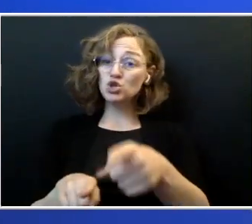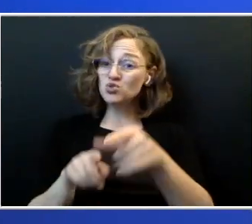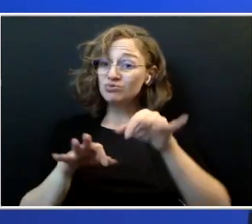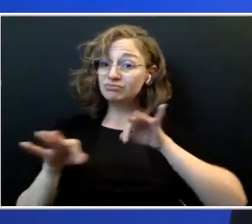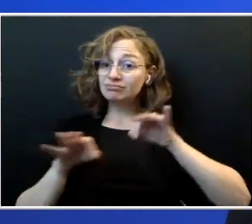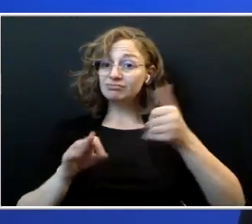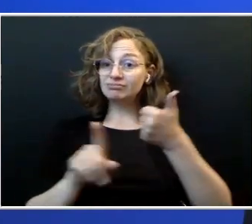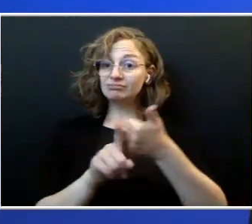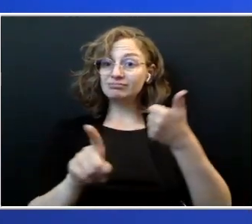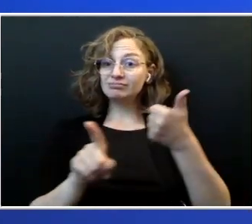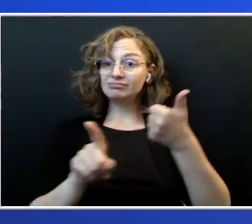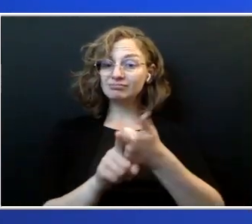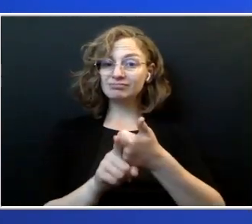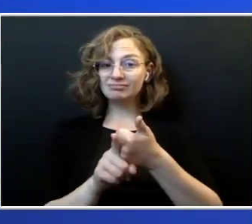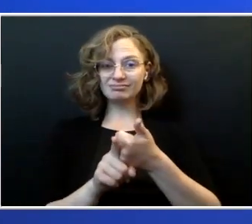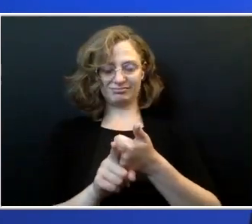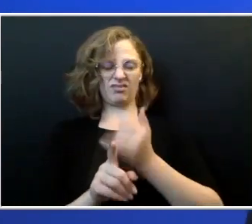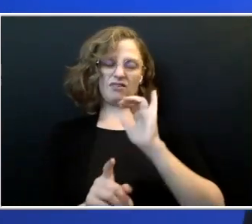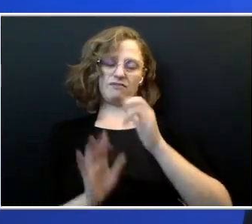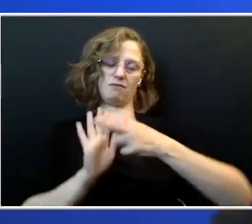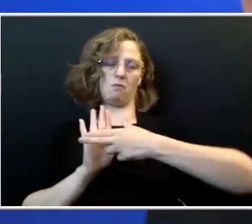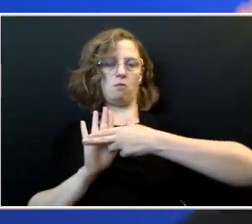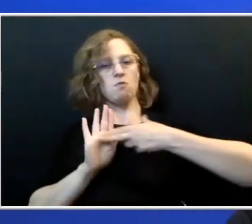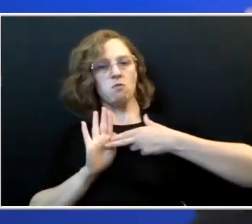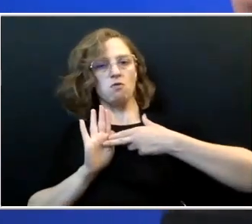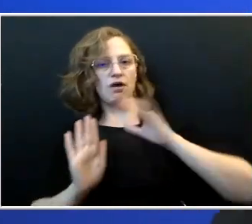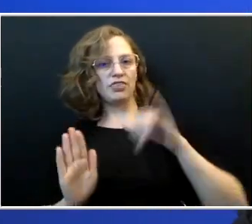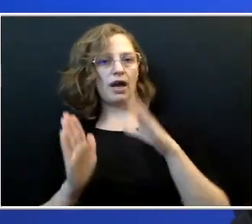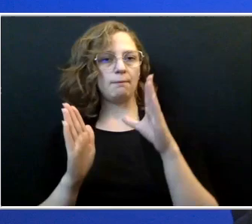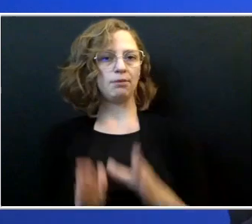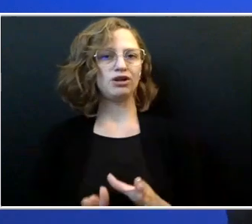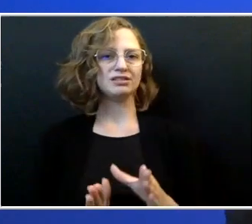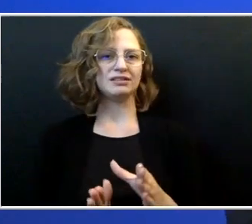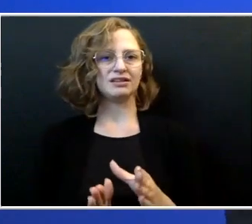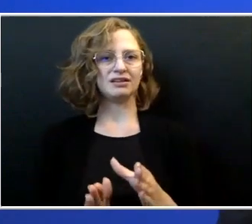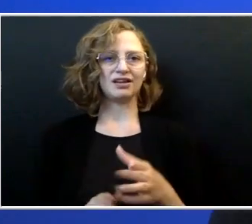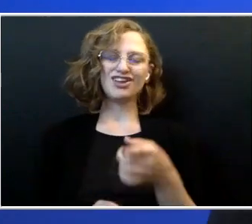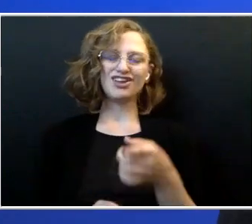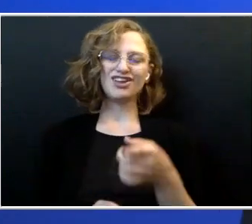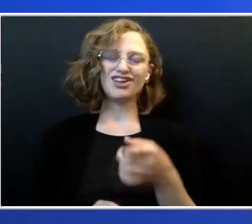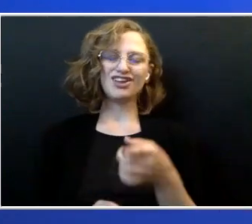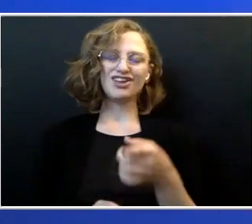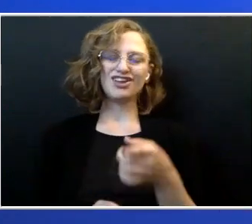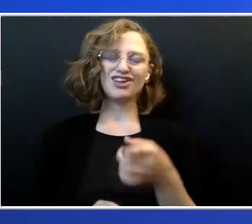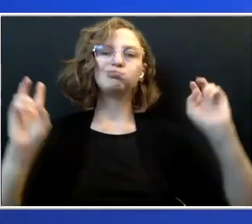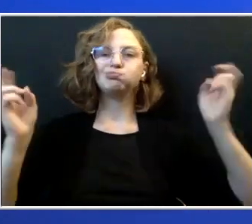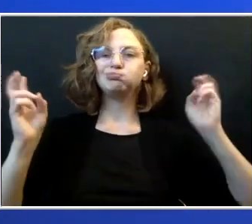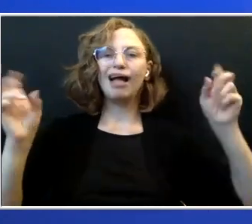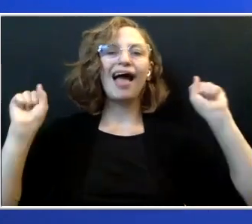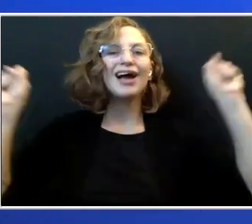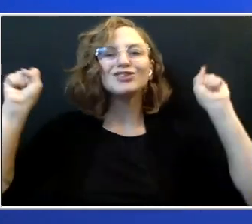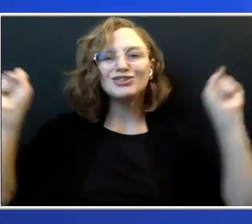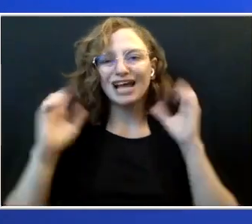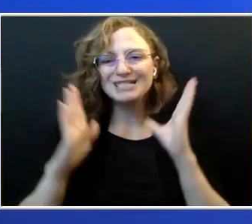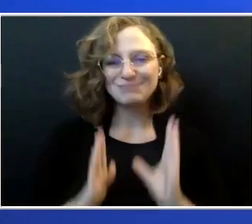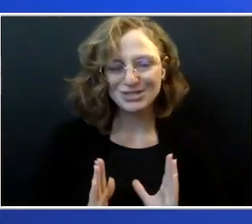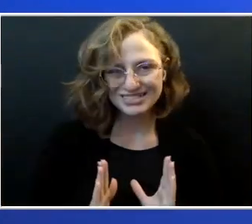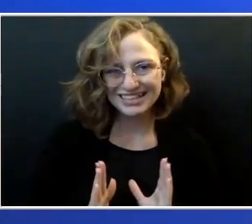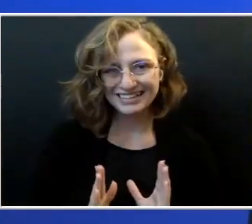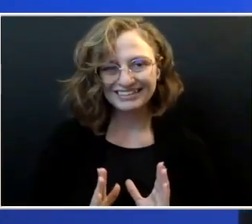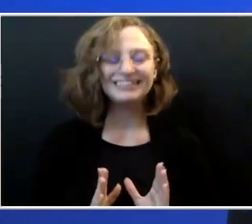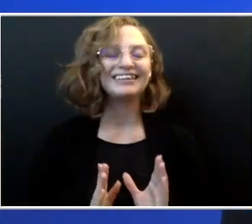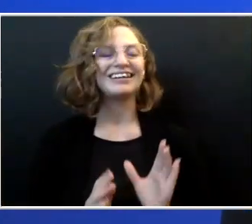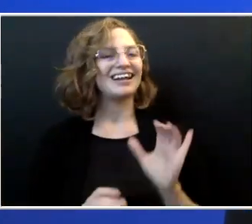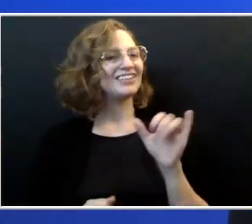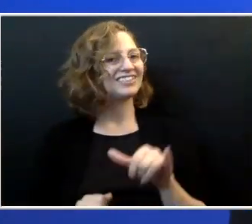that person, that exercise. I have people say to me all the time, you're that exercise person, right? Yeah, I'm a goofball. And that's okay, and that's a wonderful, wonderful thing,